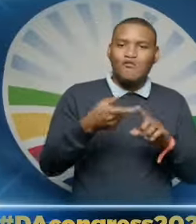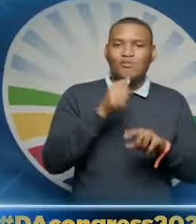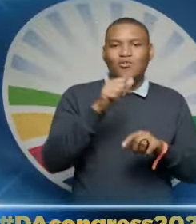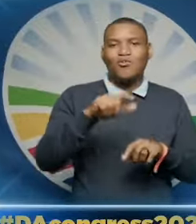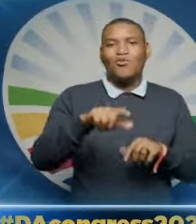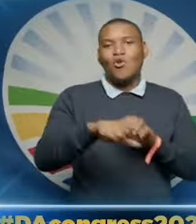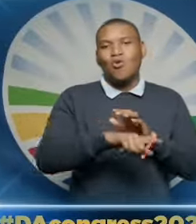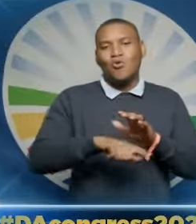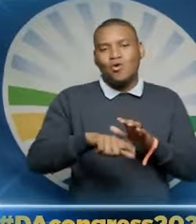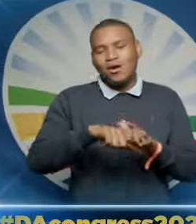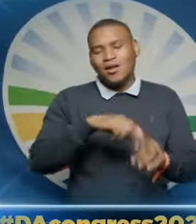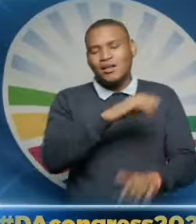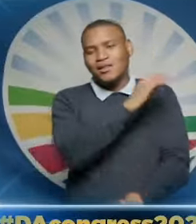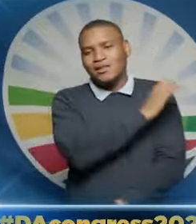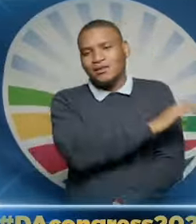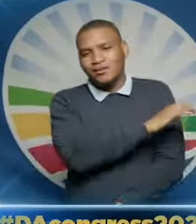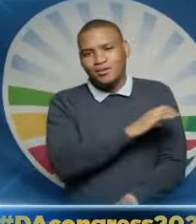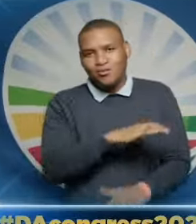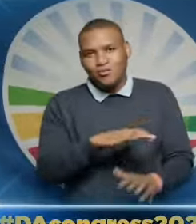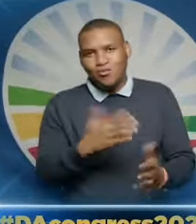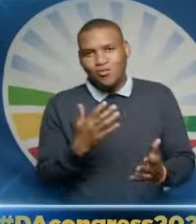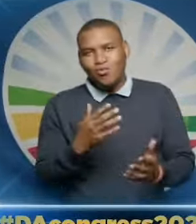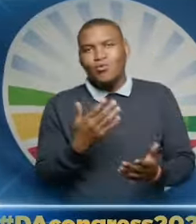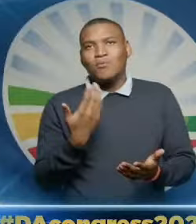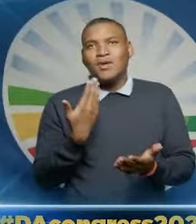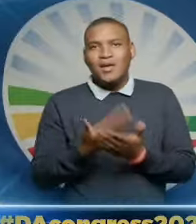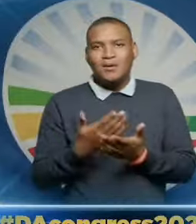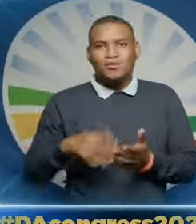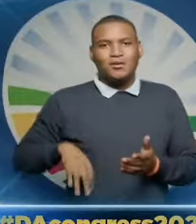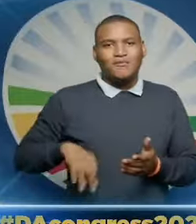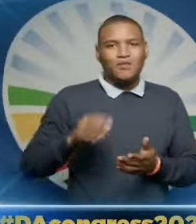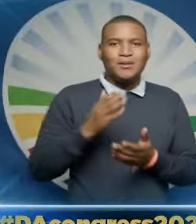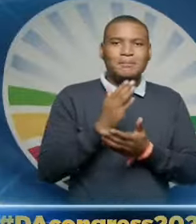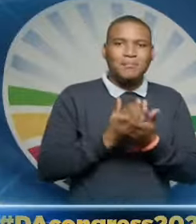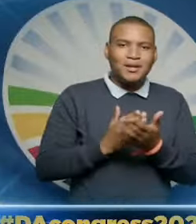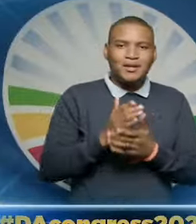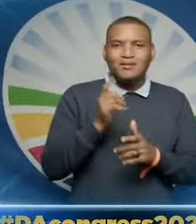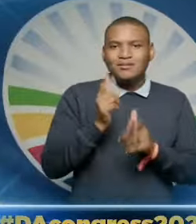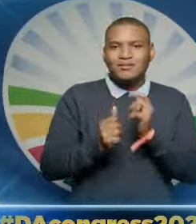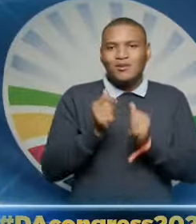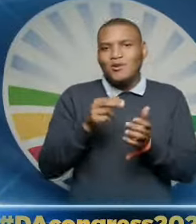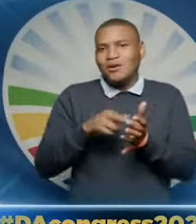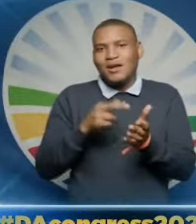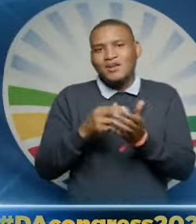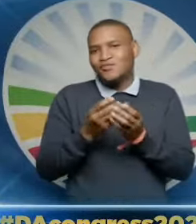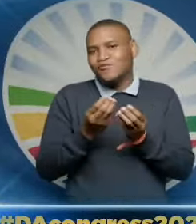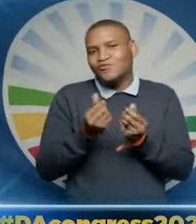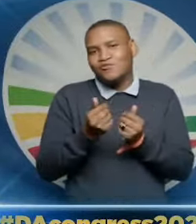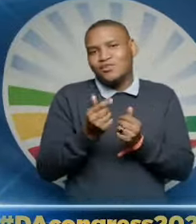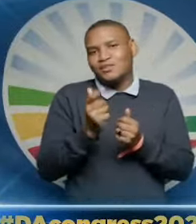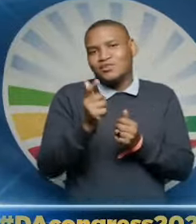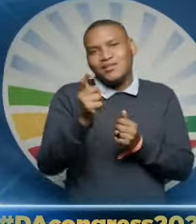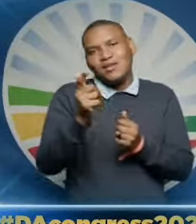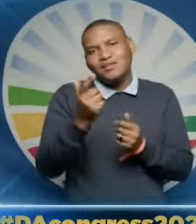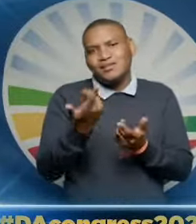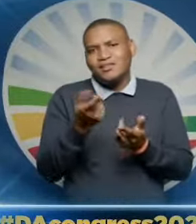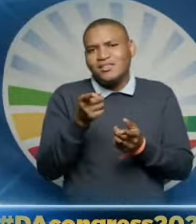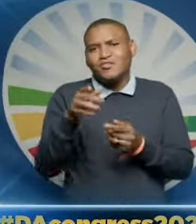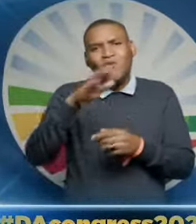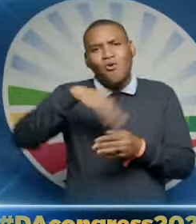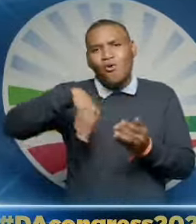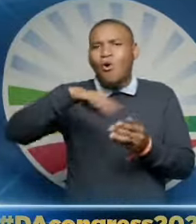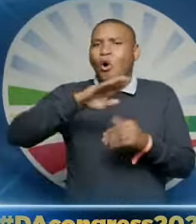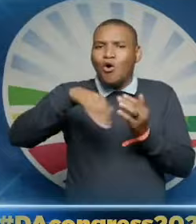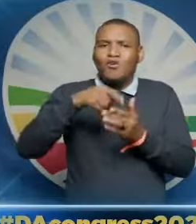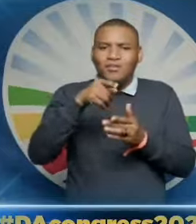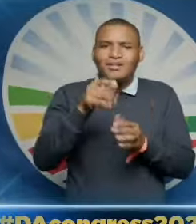clinic, whether or not you'll be able to afford bread, milk, rice in a few weeks' time. All of these things is political. And